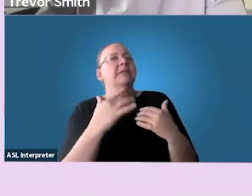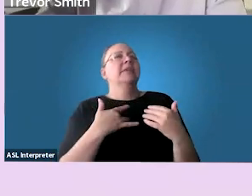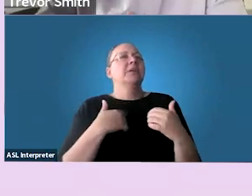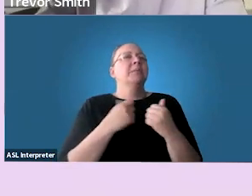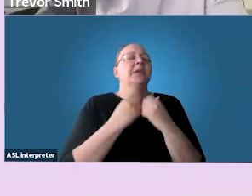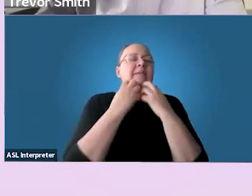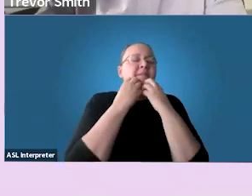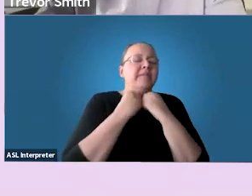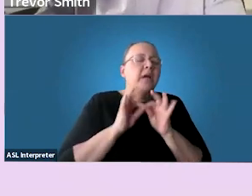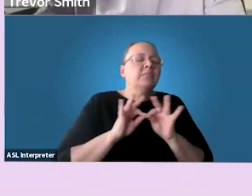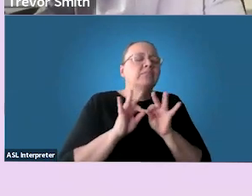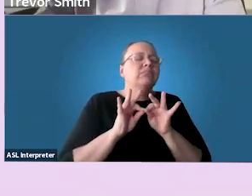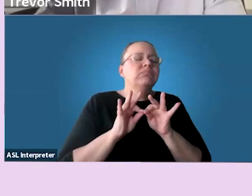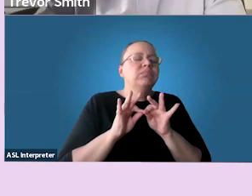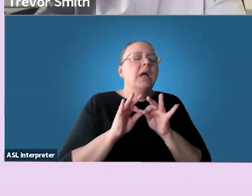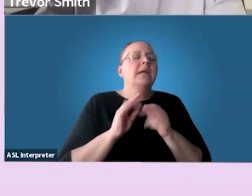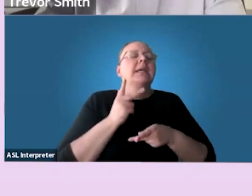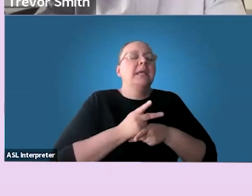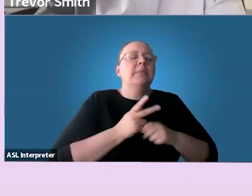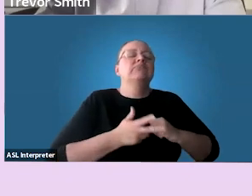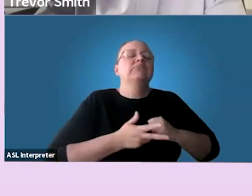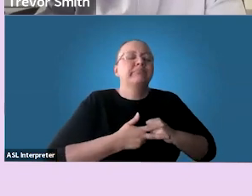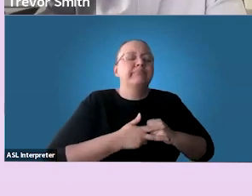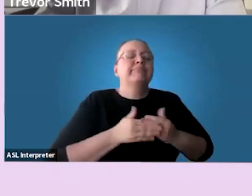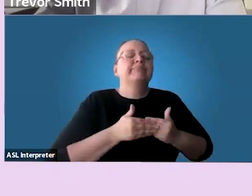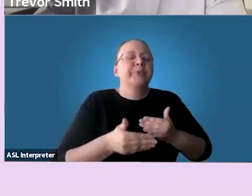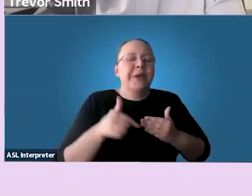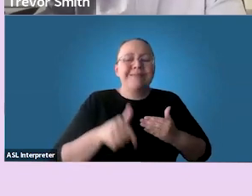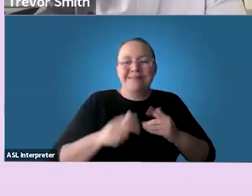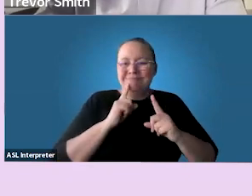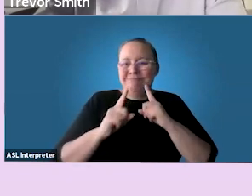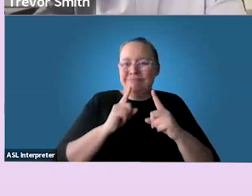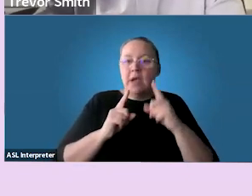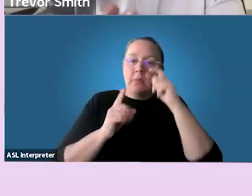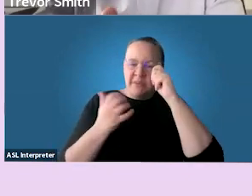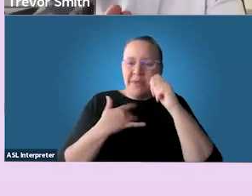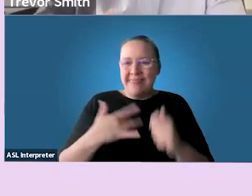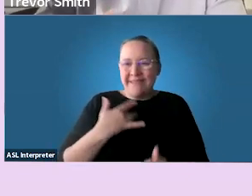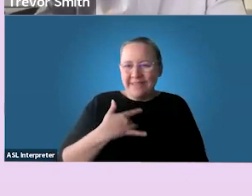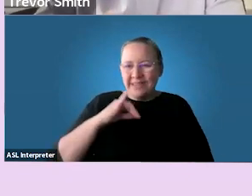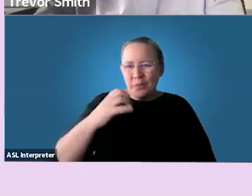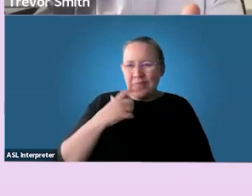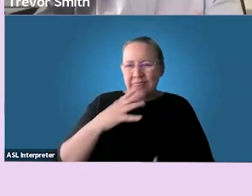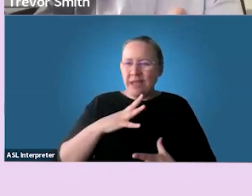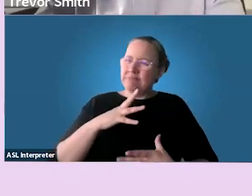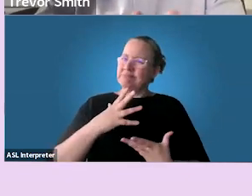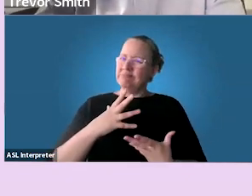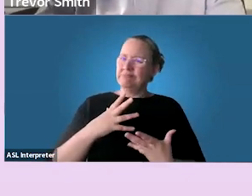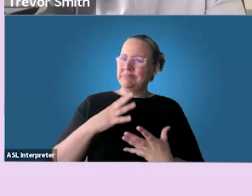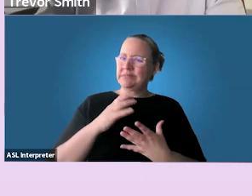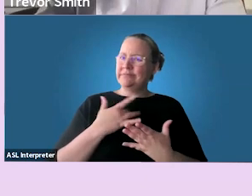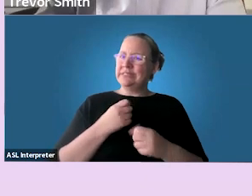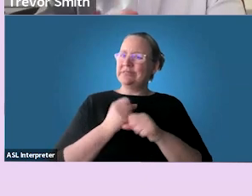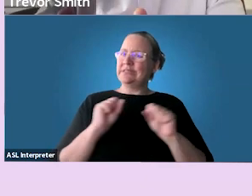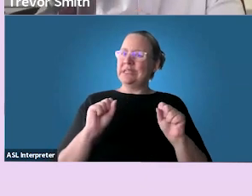And hold that feeling throughout this presentation, throughout this conversation, because we want that feeling, that embodied sense of safety